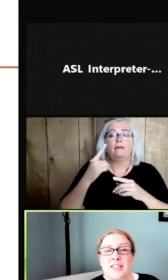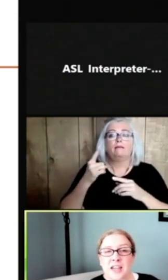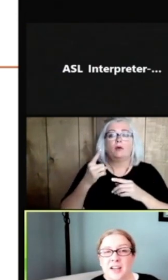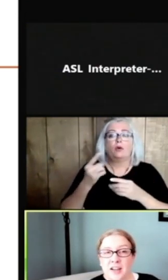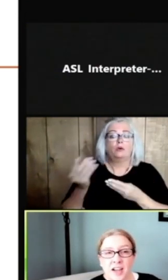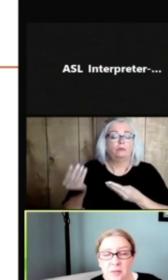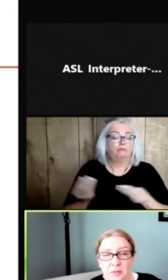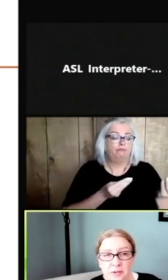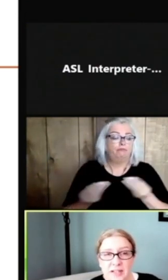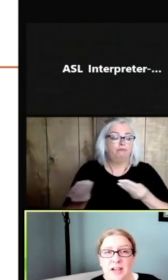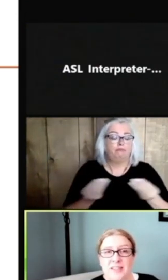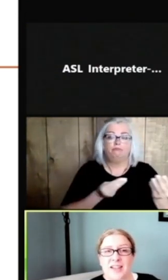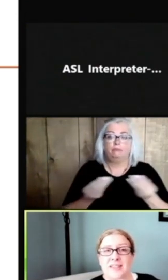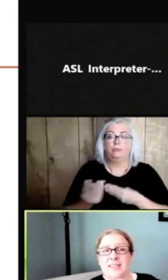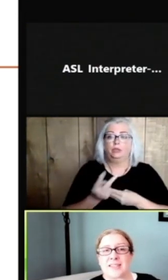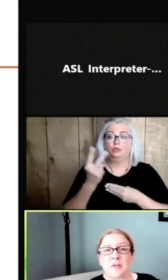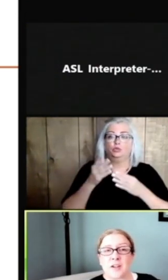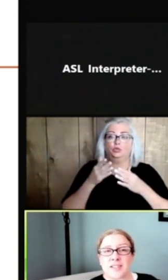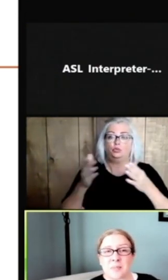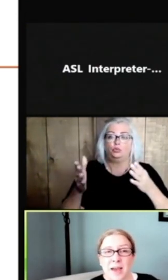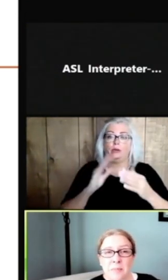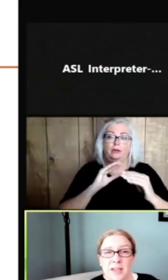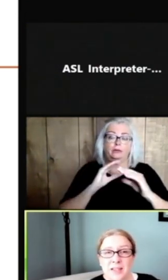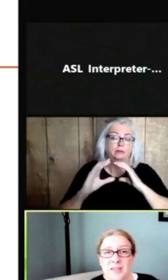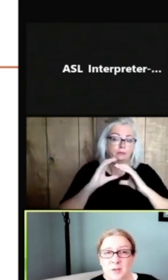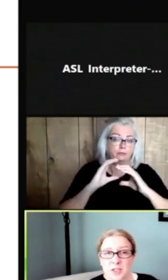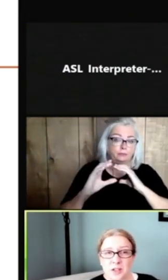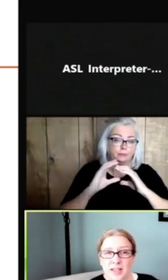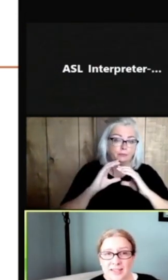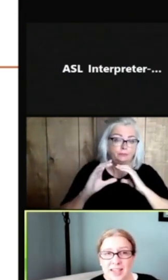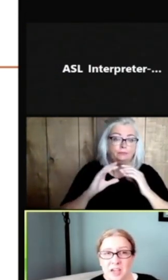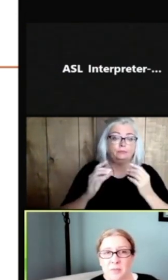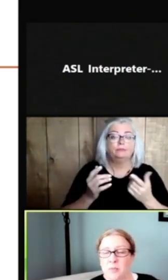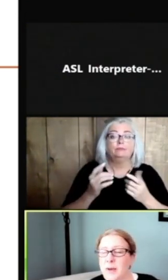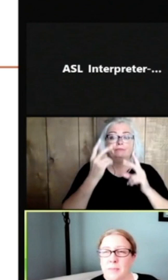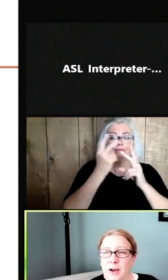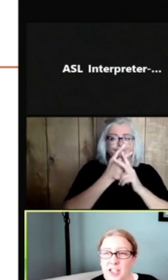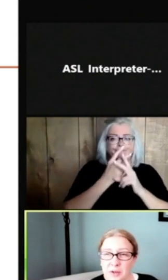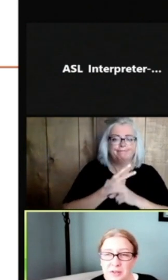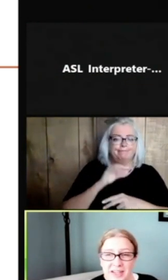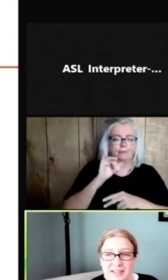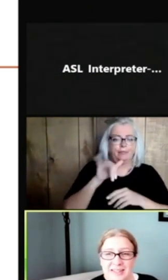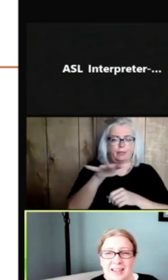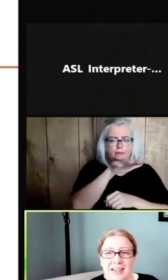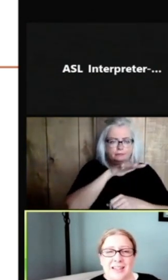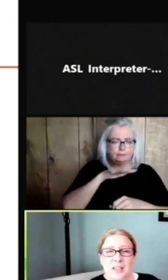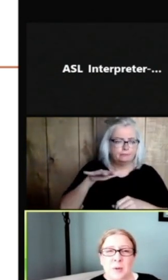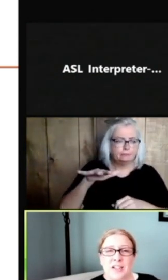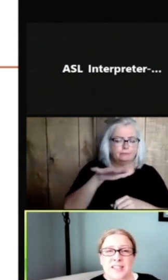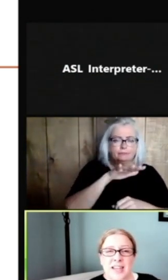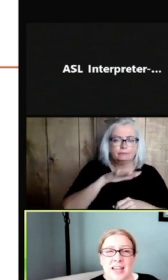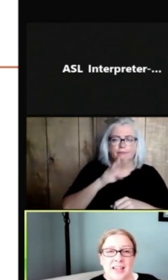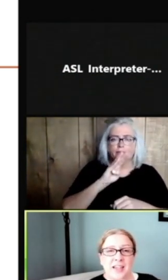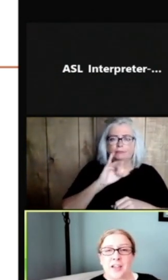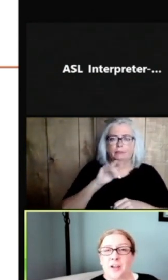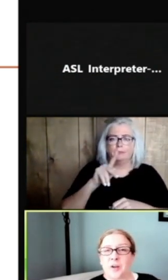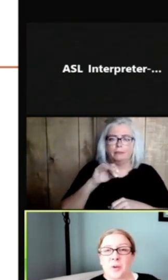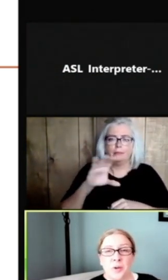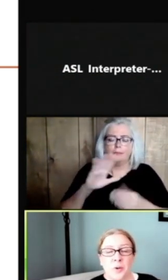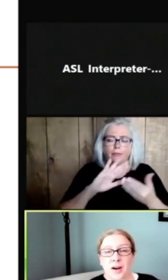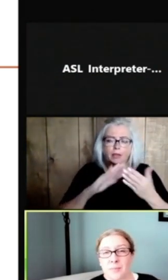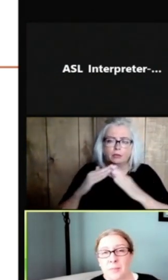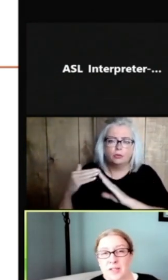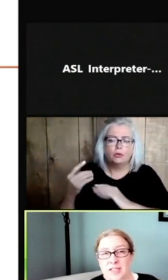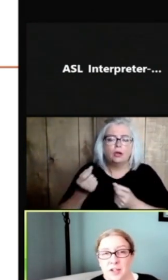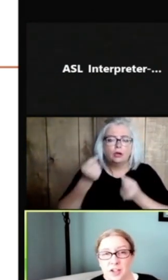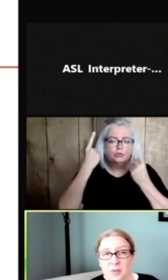that can be done through this process. So first, mapping the social landscape of BIPOC communities. So understanding,